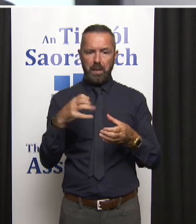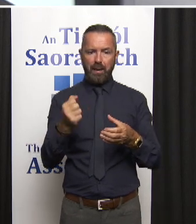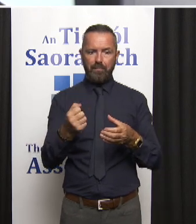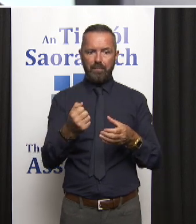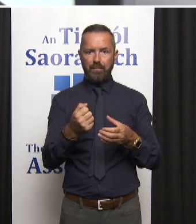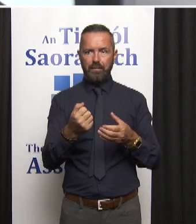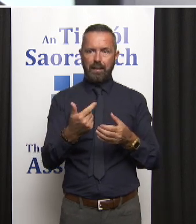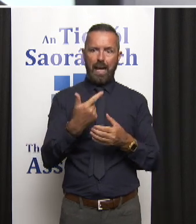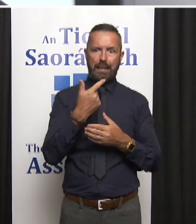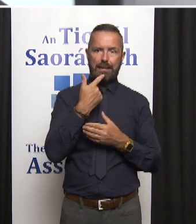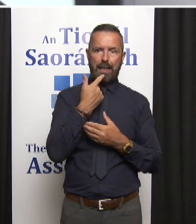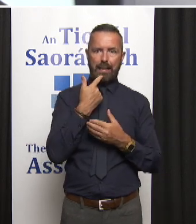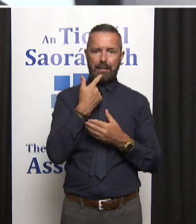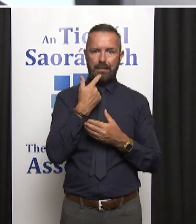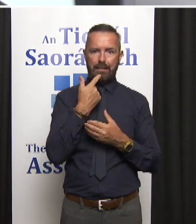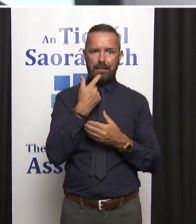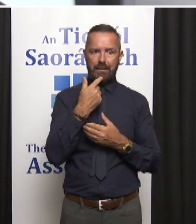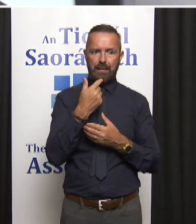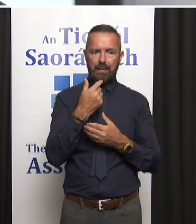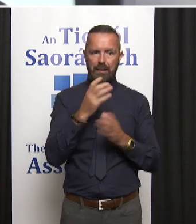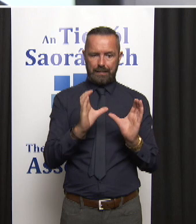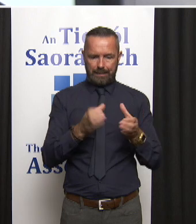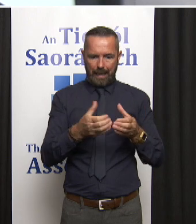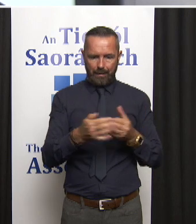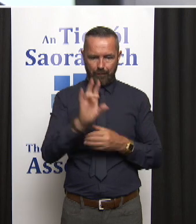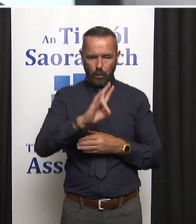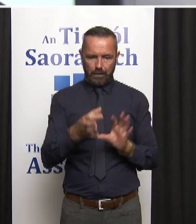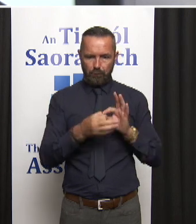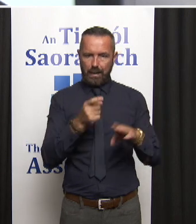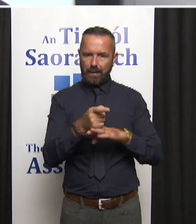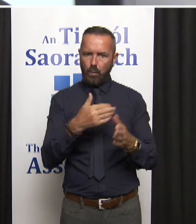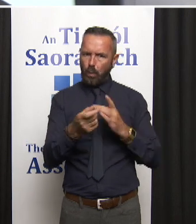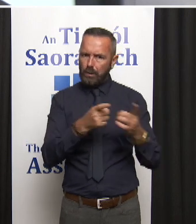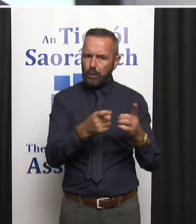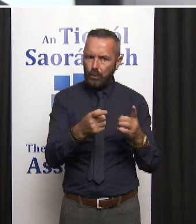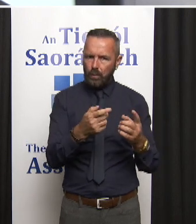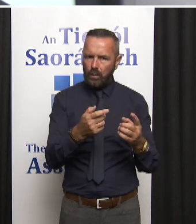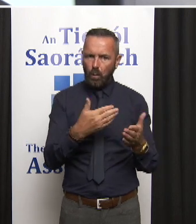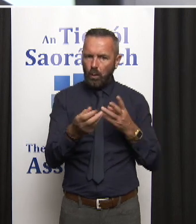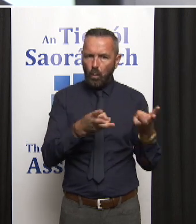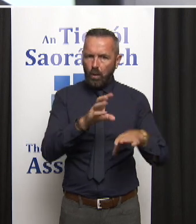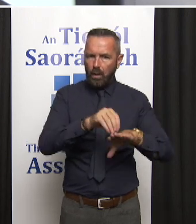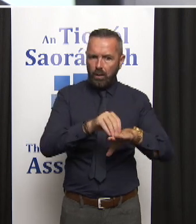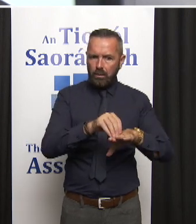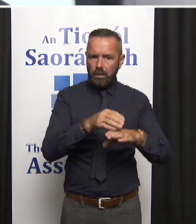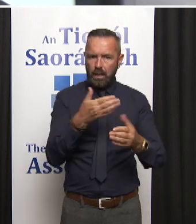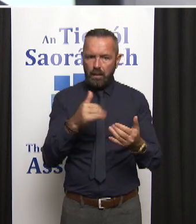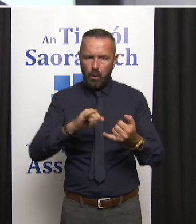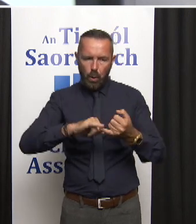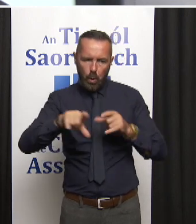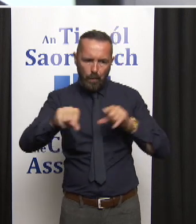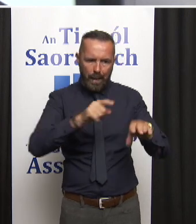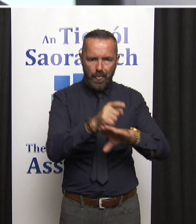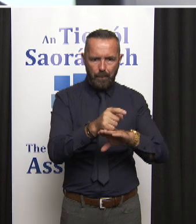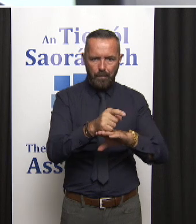set of questions relate to that. What would they work on? How would they be selected or elected, on what basis? How